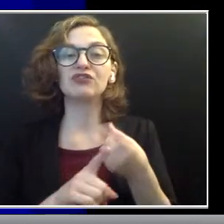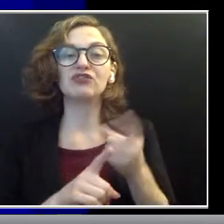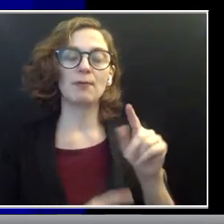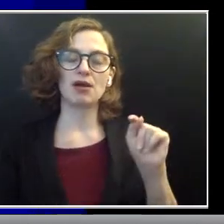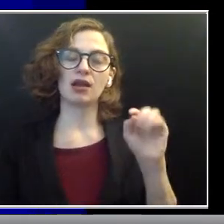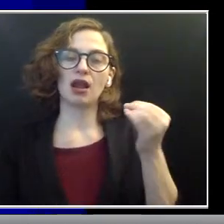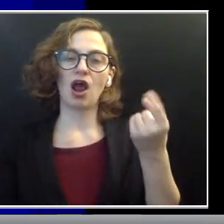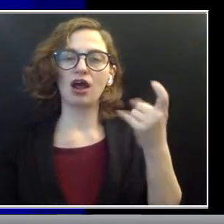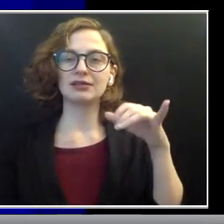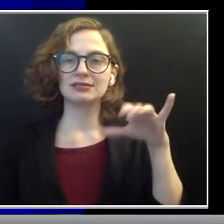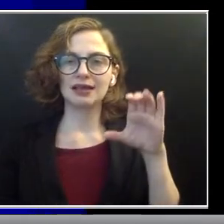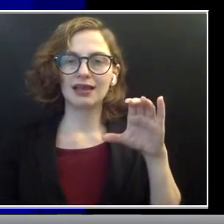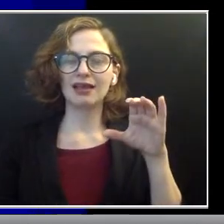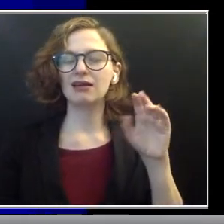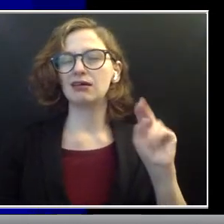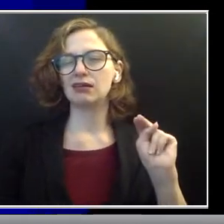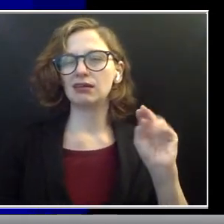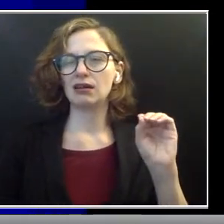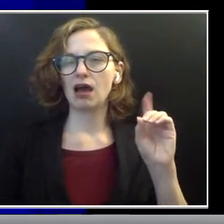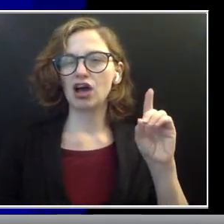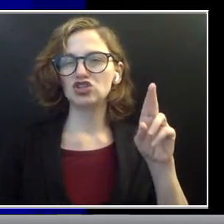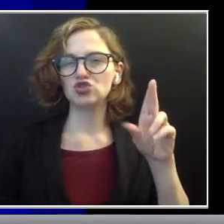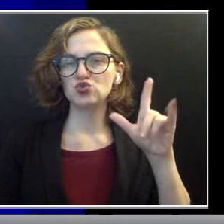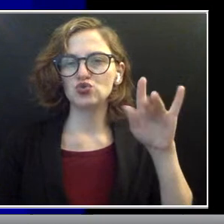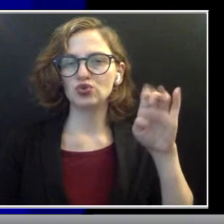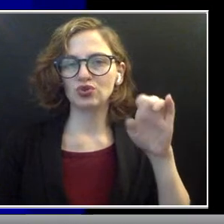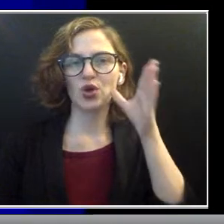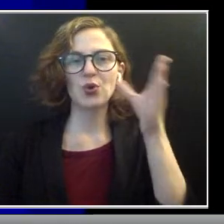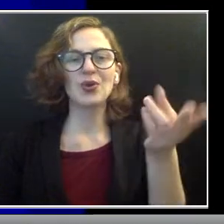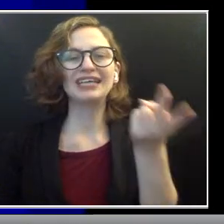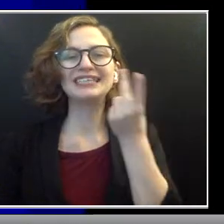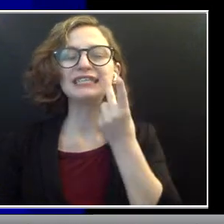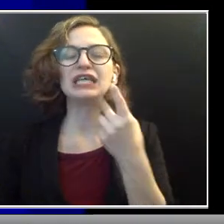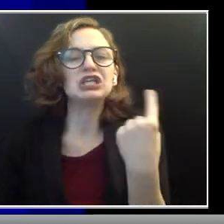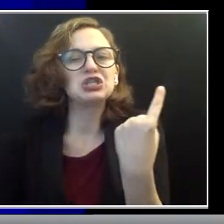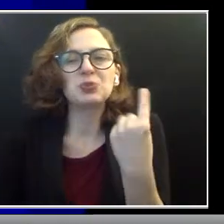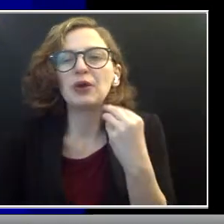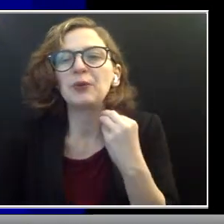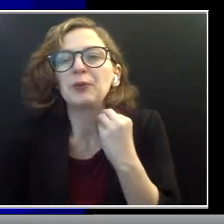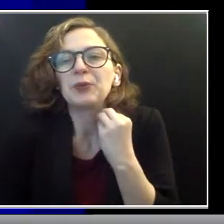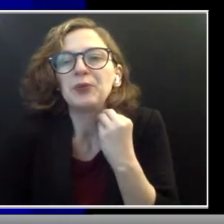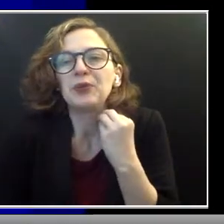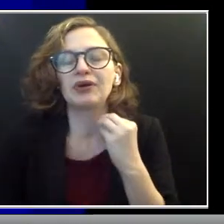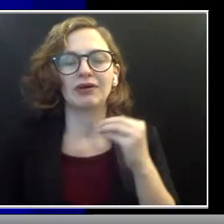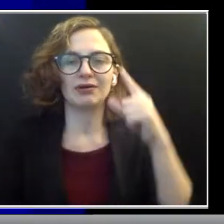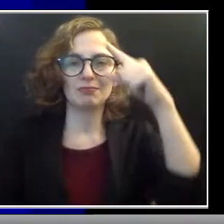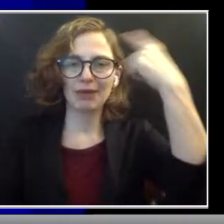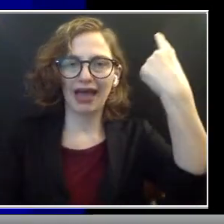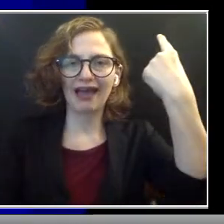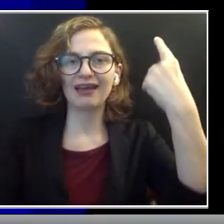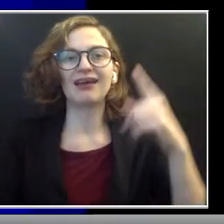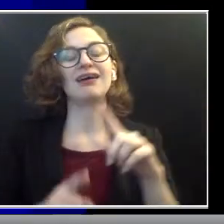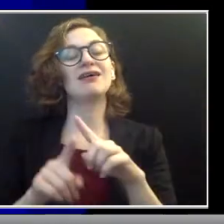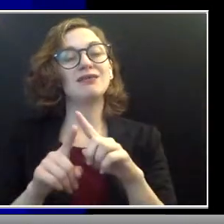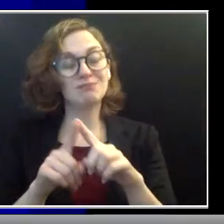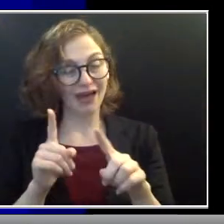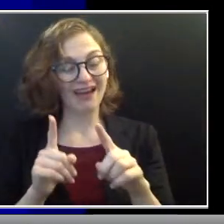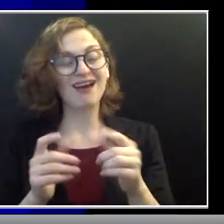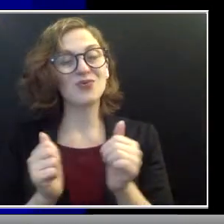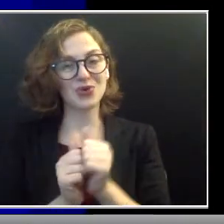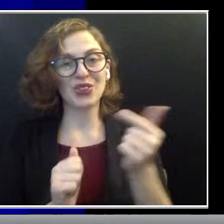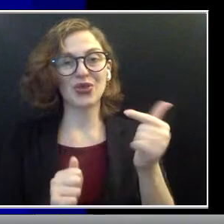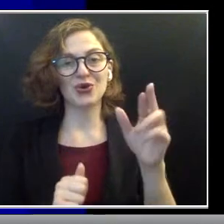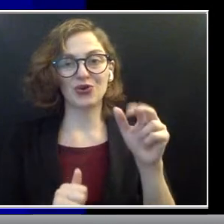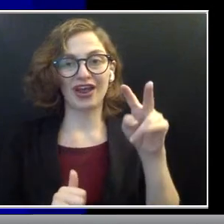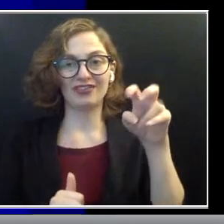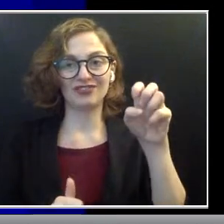be white in comparison. But in Graves' disease, the whole gland is taking up iodine and overproducing thyroid